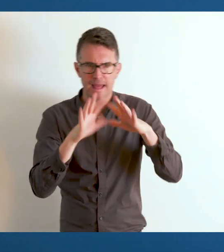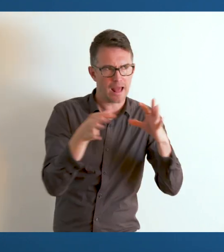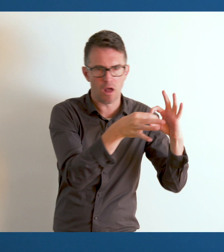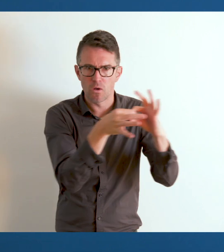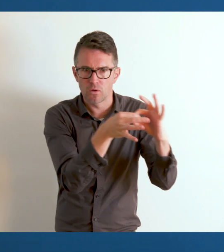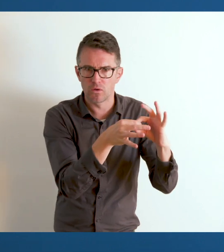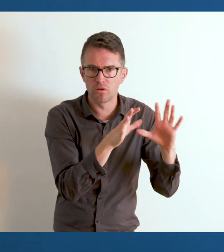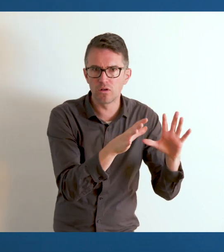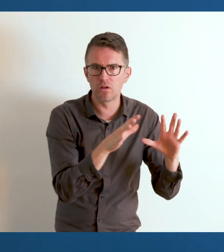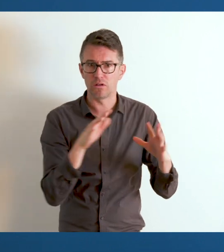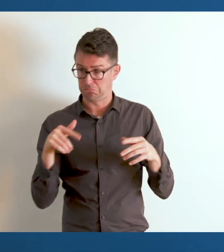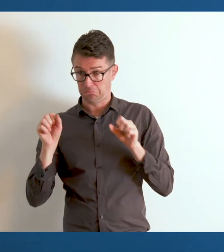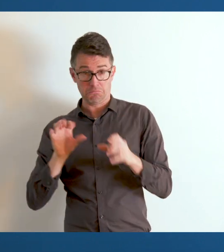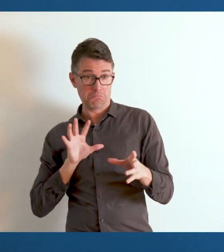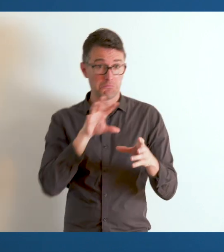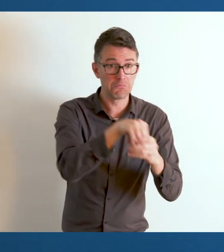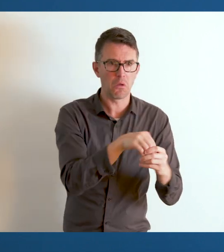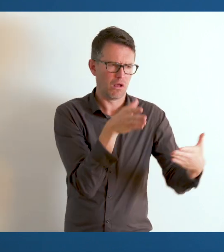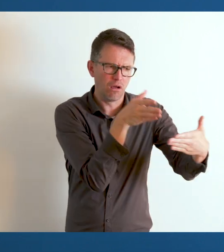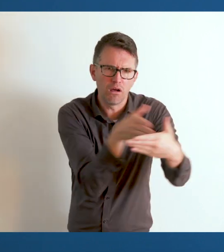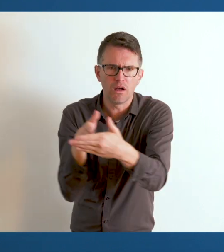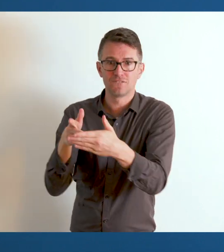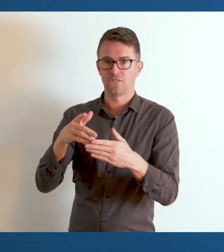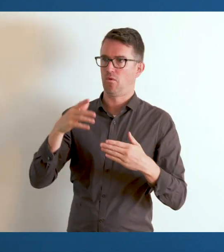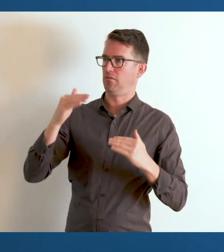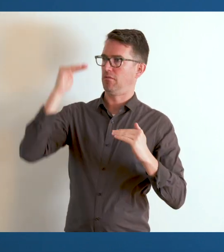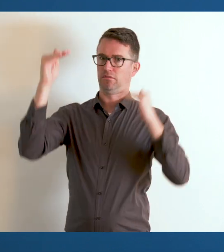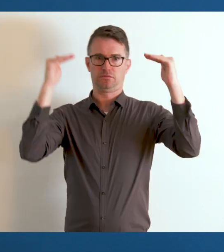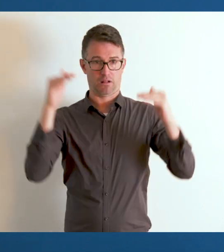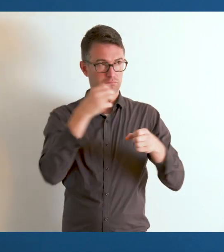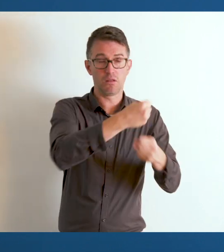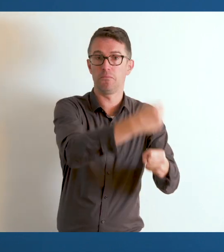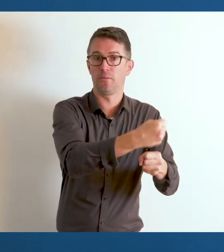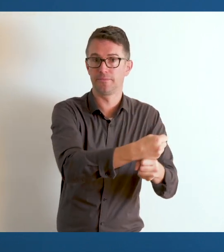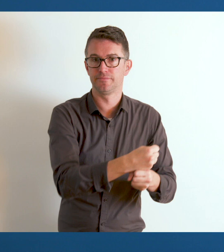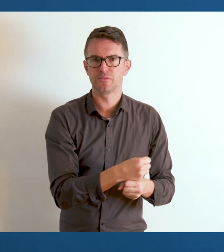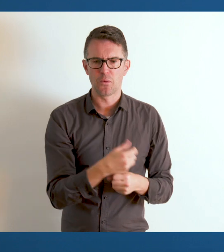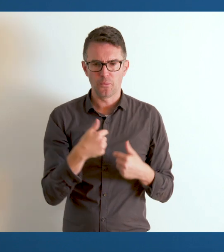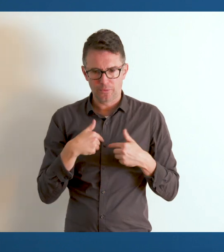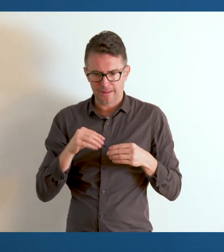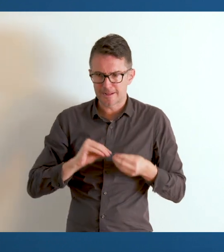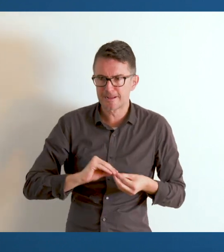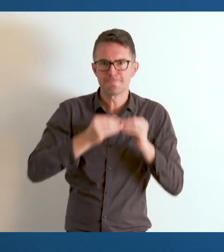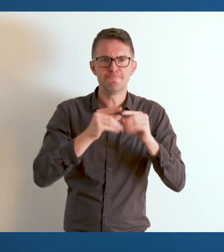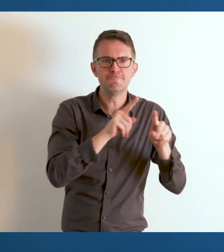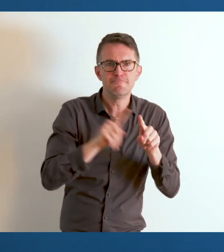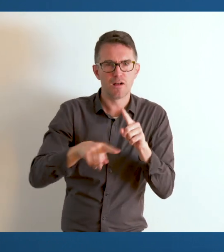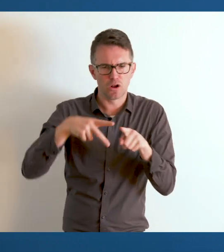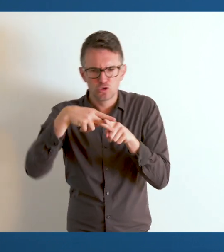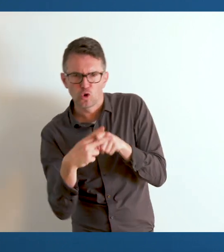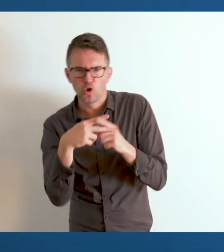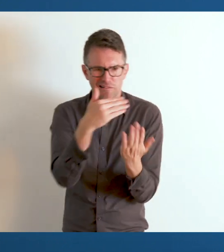at participation and barriers to employment among adults. So with these tools,